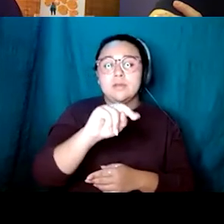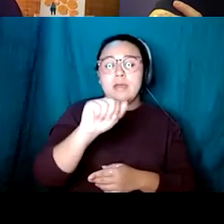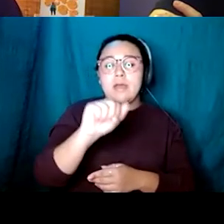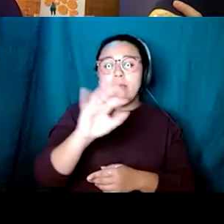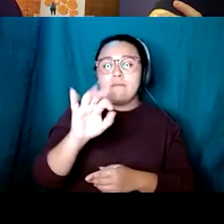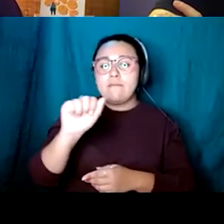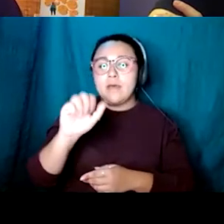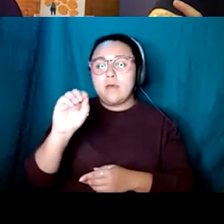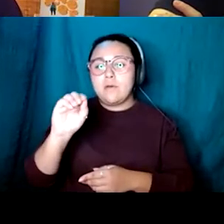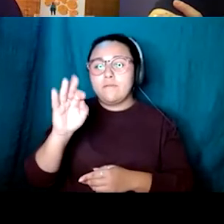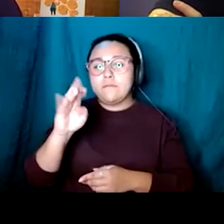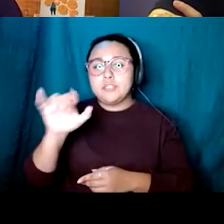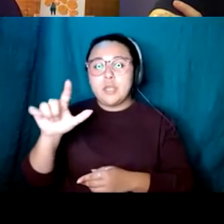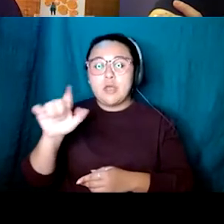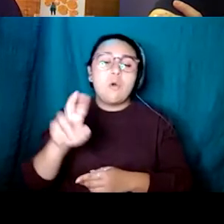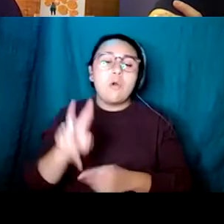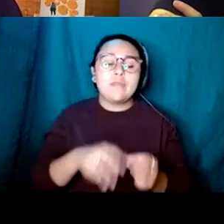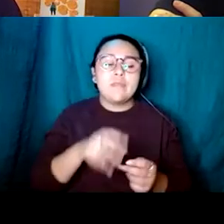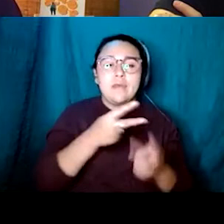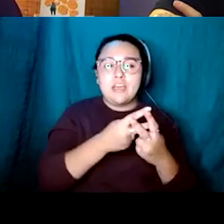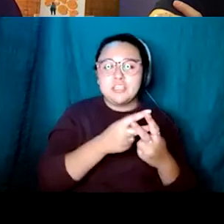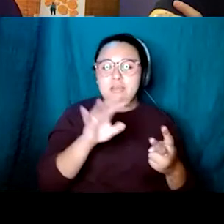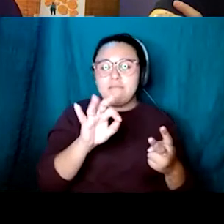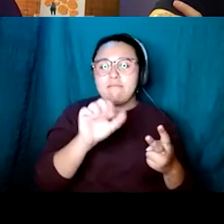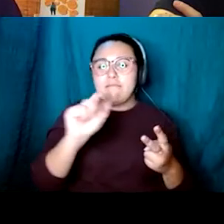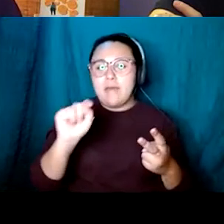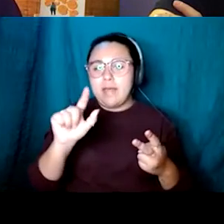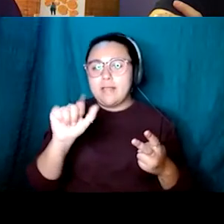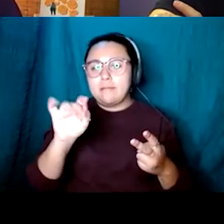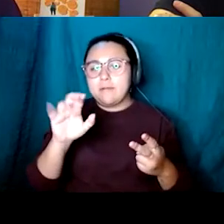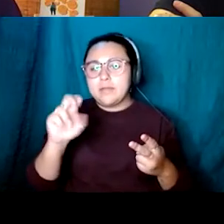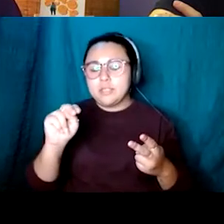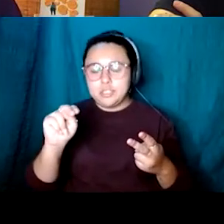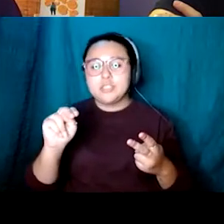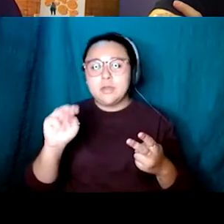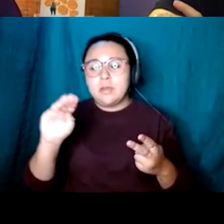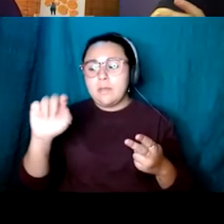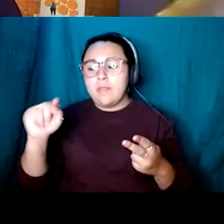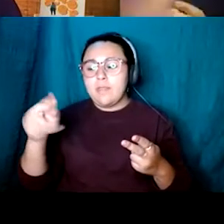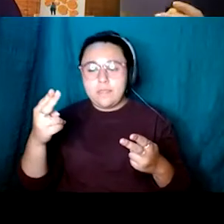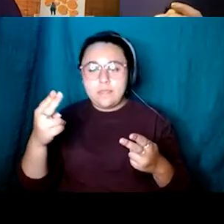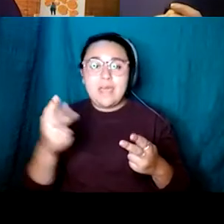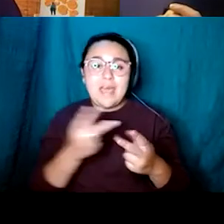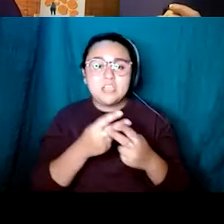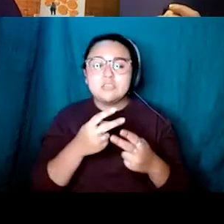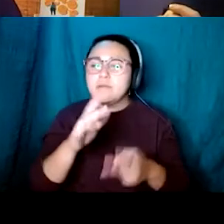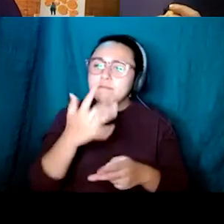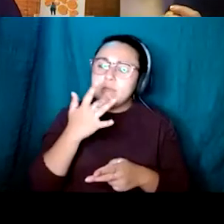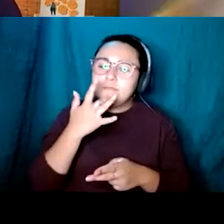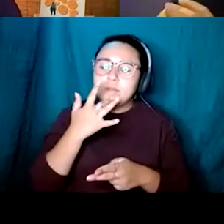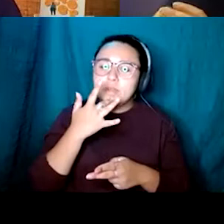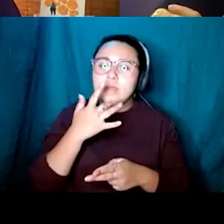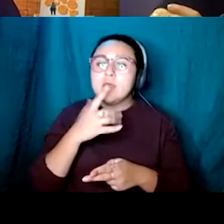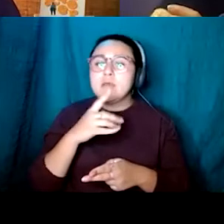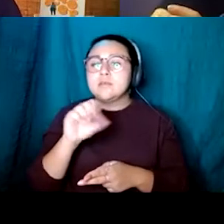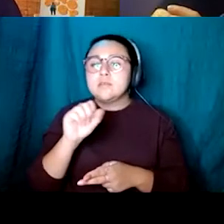the Fat Liberation hashtag on your Fat Liberation Month hashtag on your favorite social media sites to see what other people were